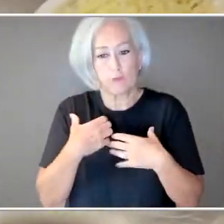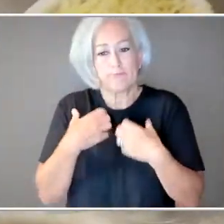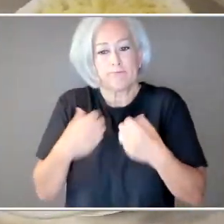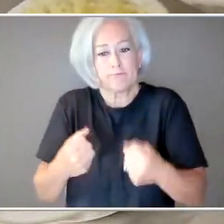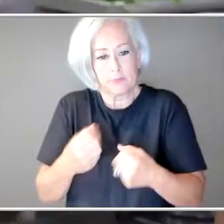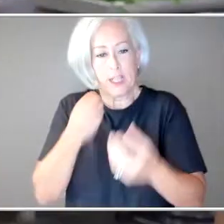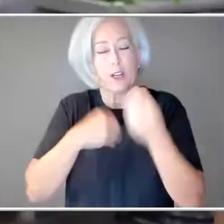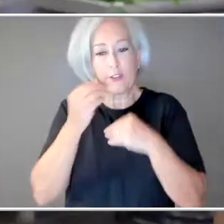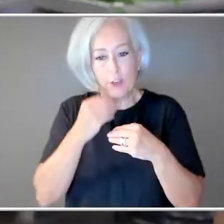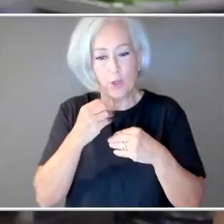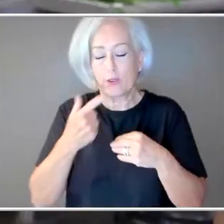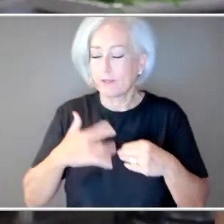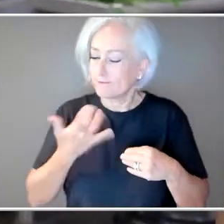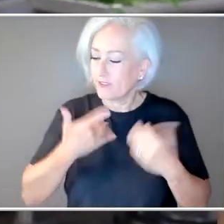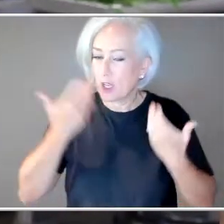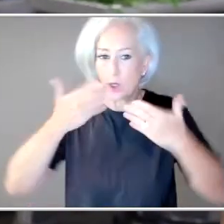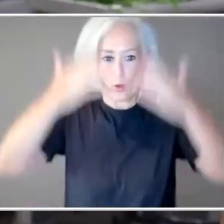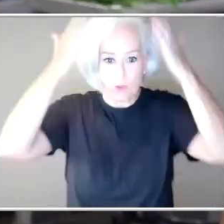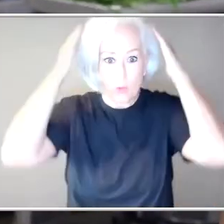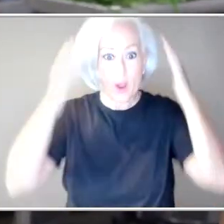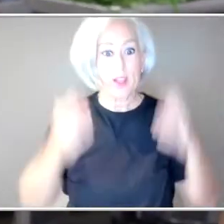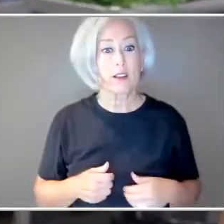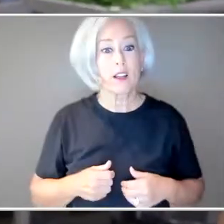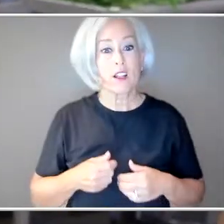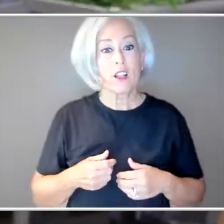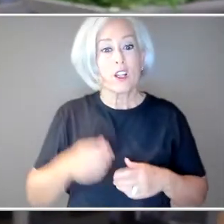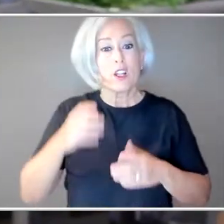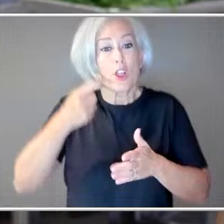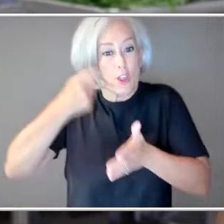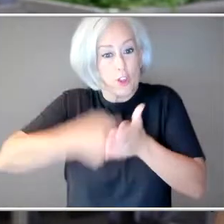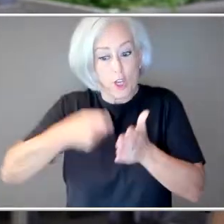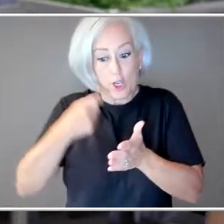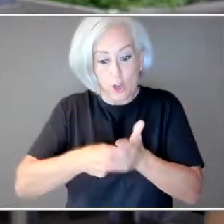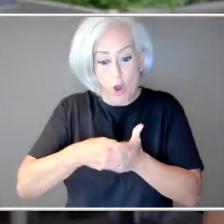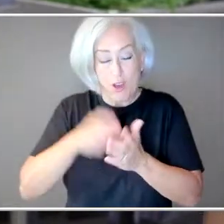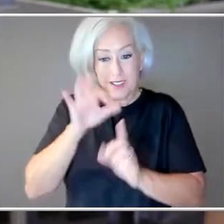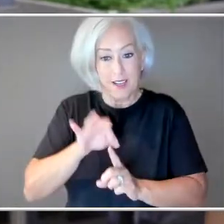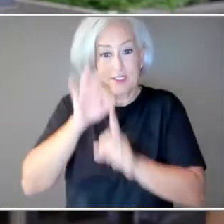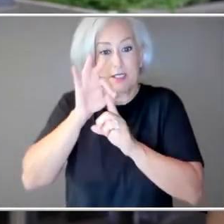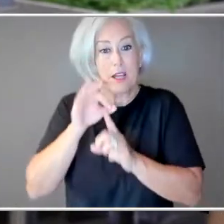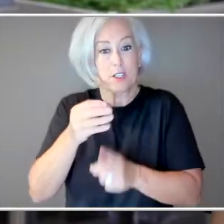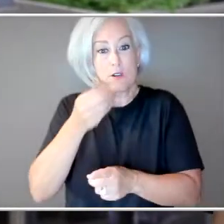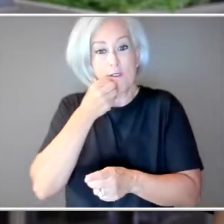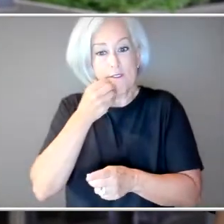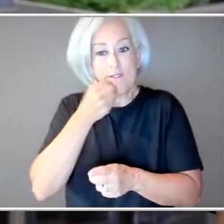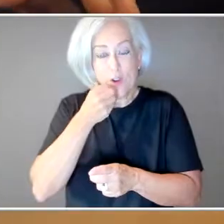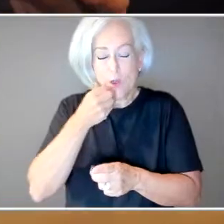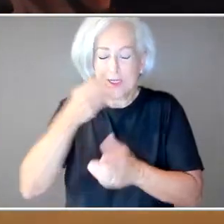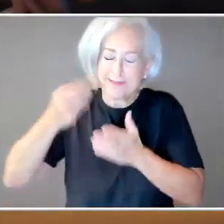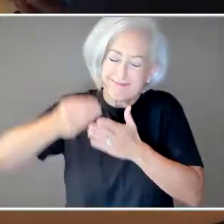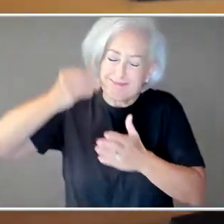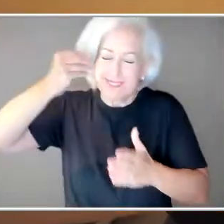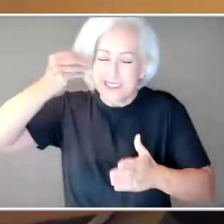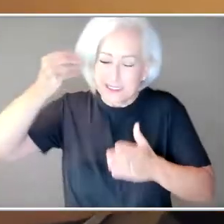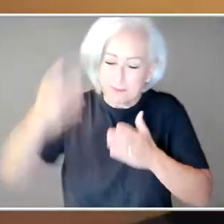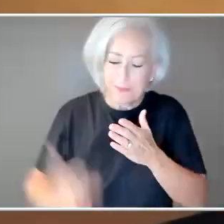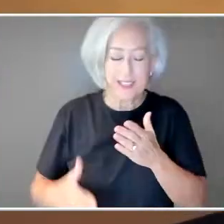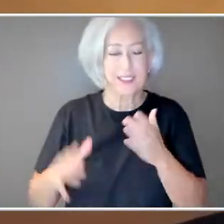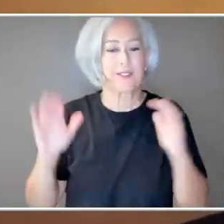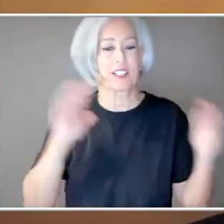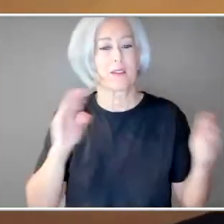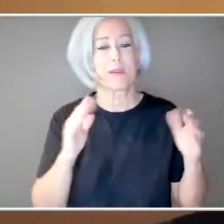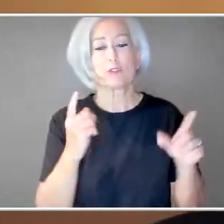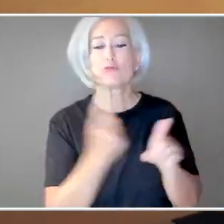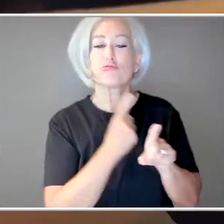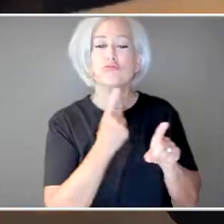of specialty foods is astronomical compared to, regular foods that don't have